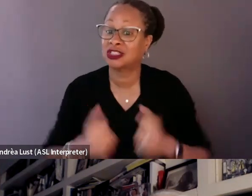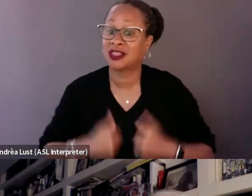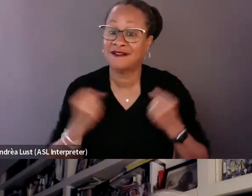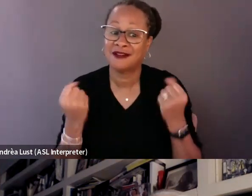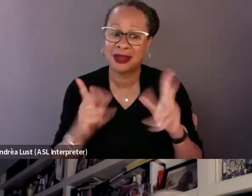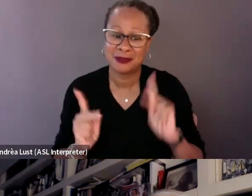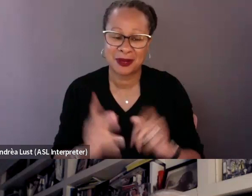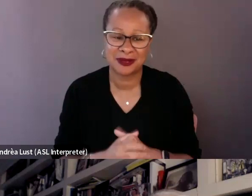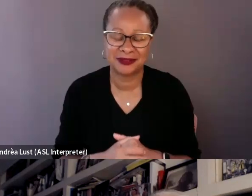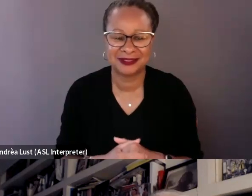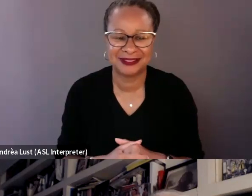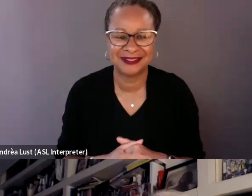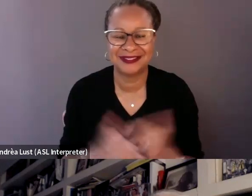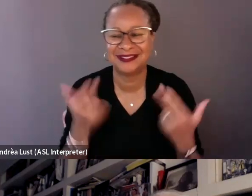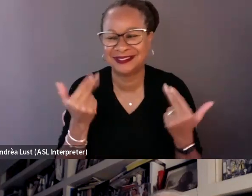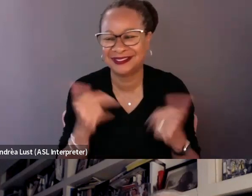No,